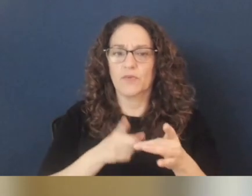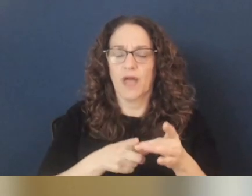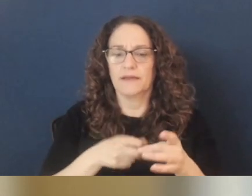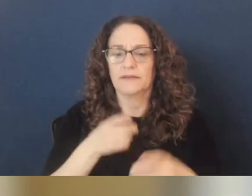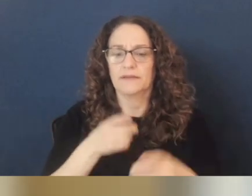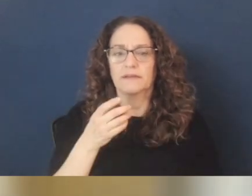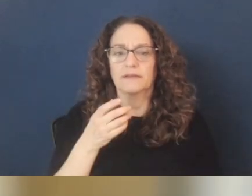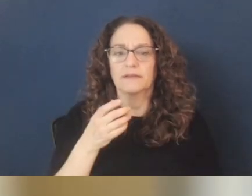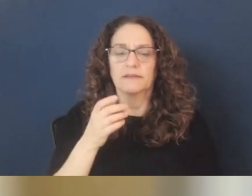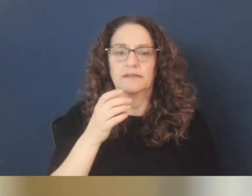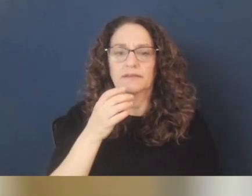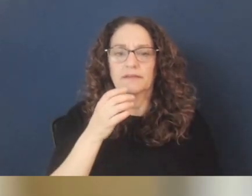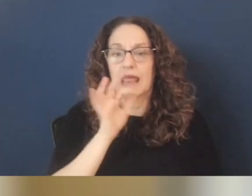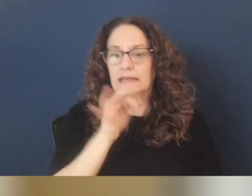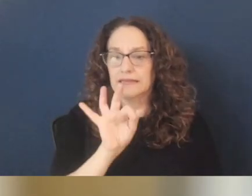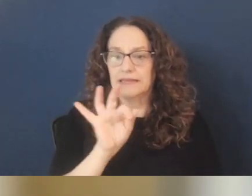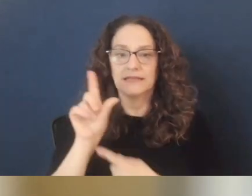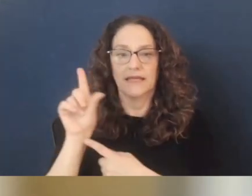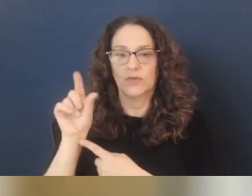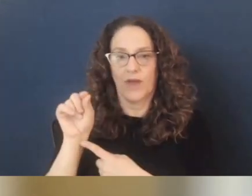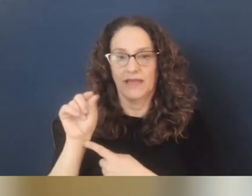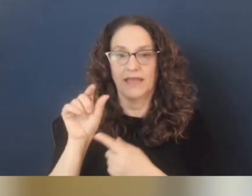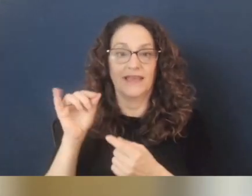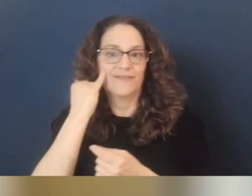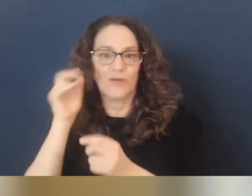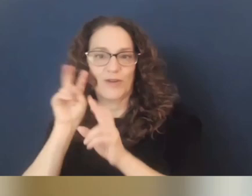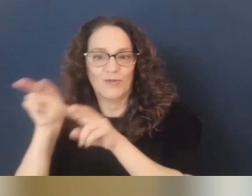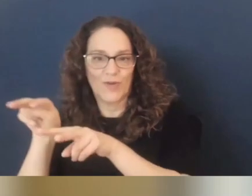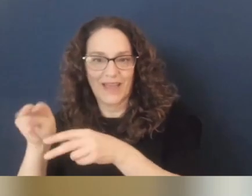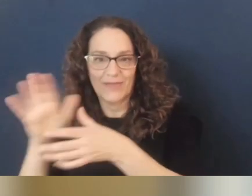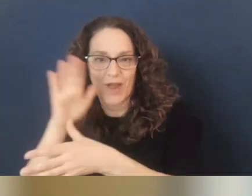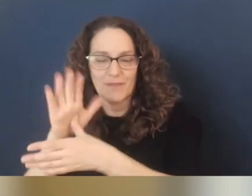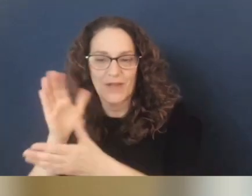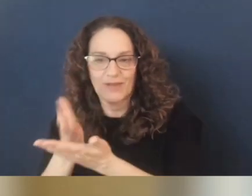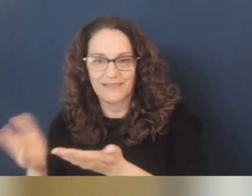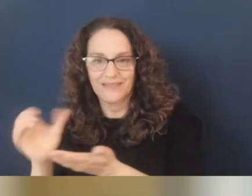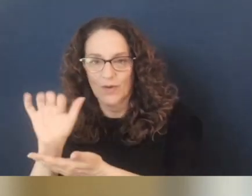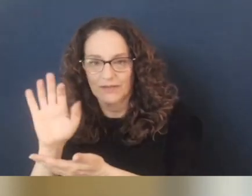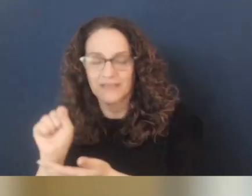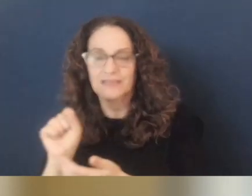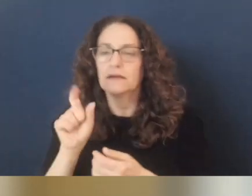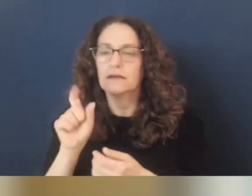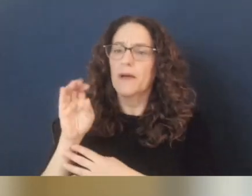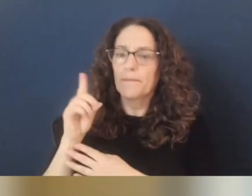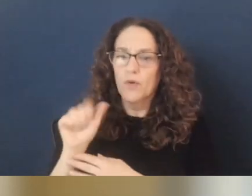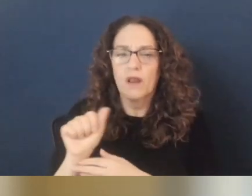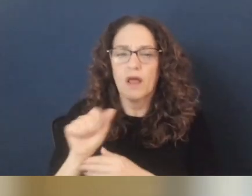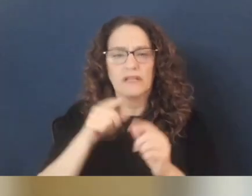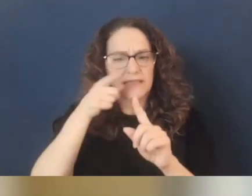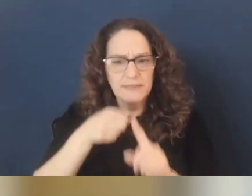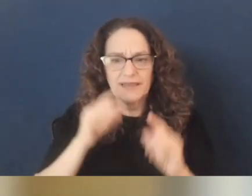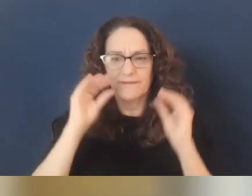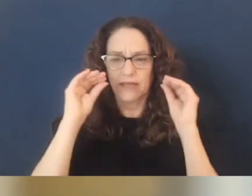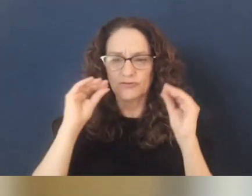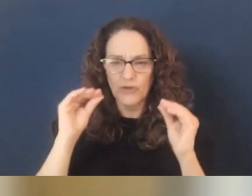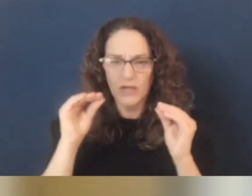those of you that like to go for the primary sources. And the Buddha gave very particular instructions on